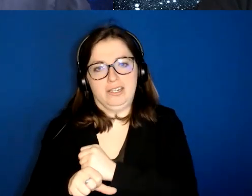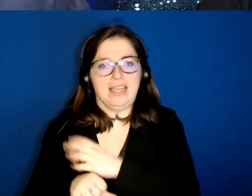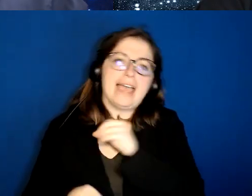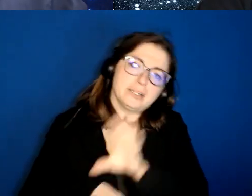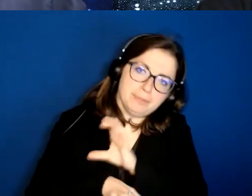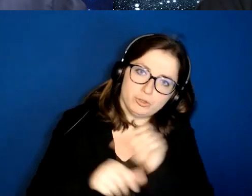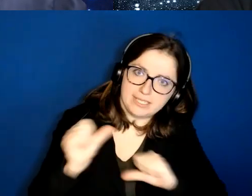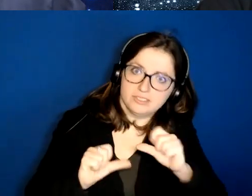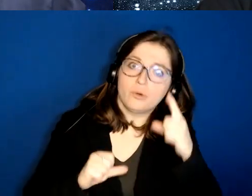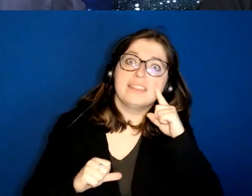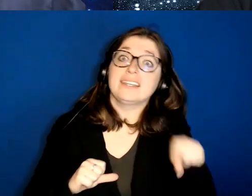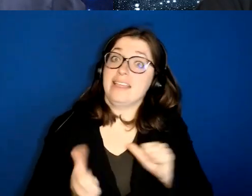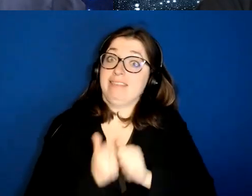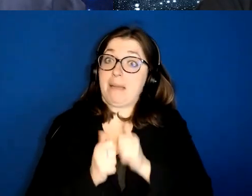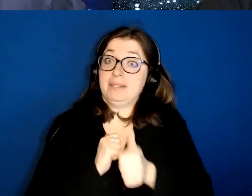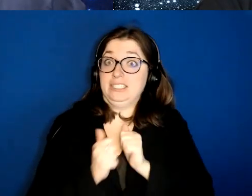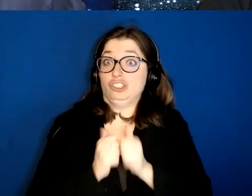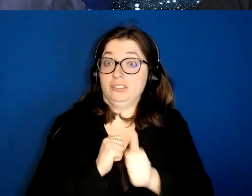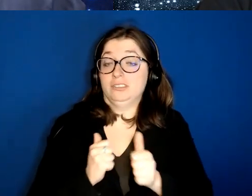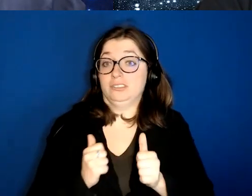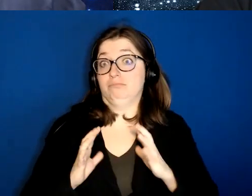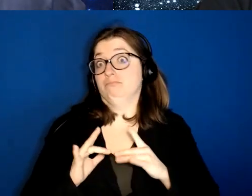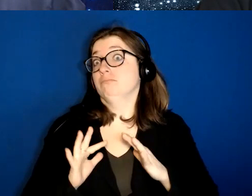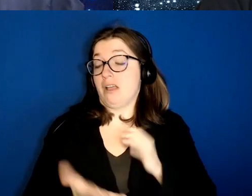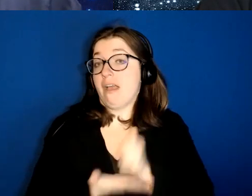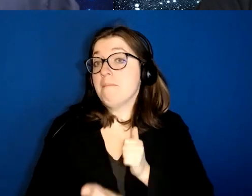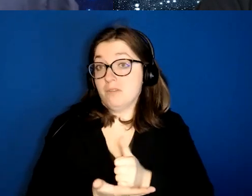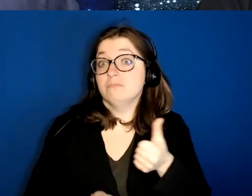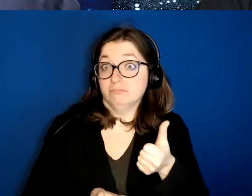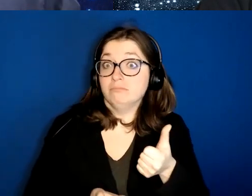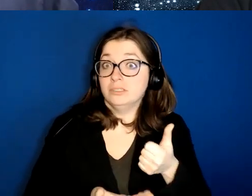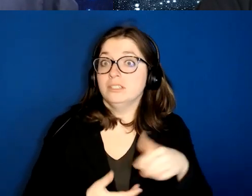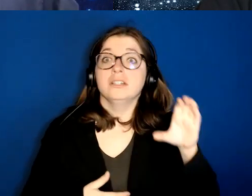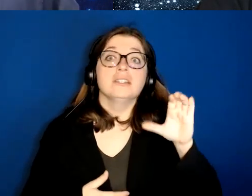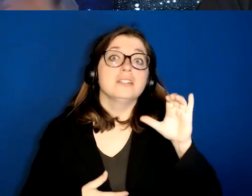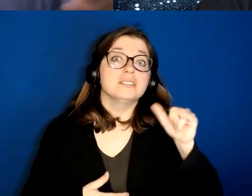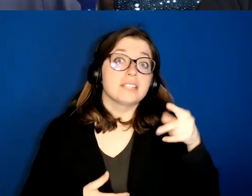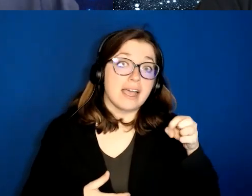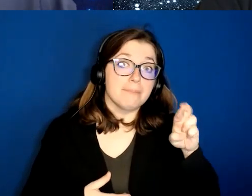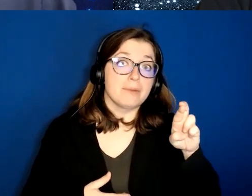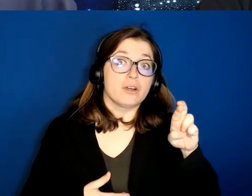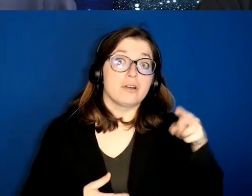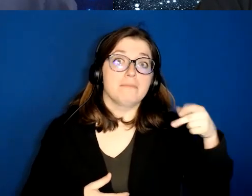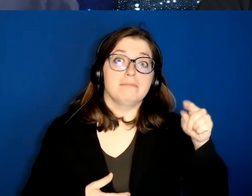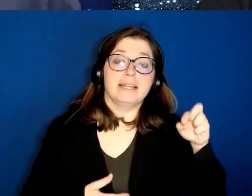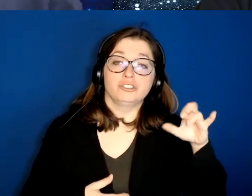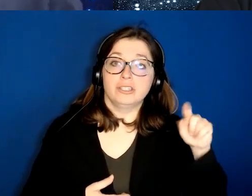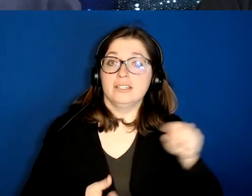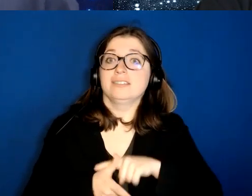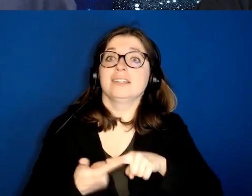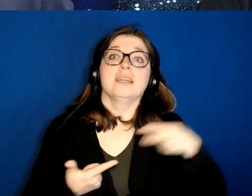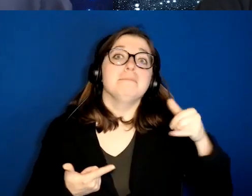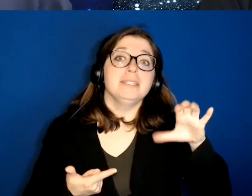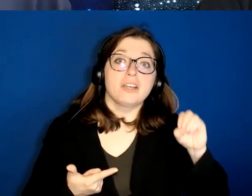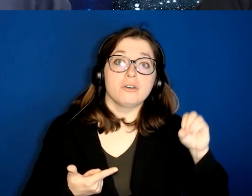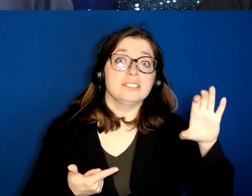the competitions that can be extremely helpful. Cyber Patriot, PicoCTF is a wonderful resource